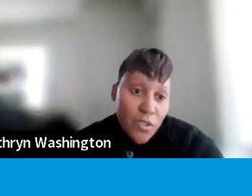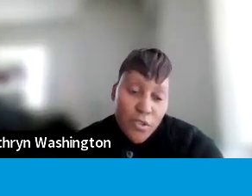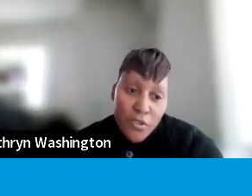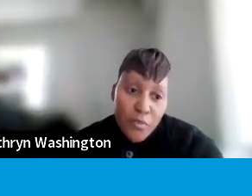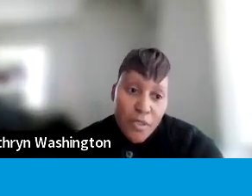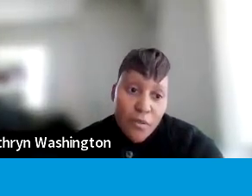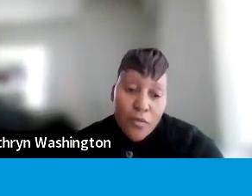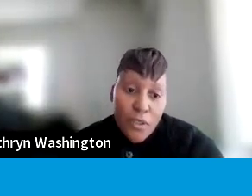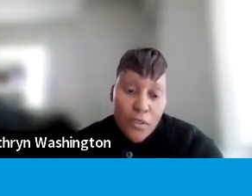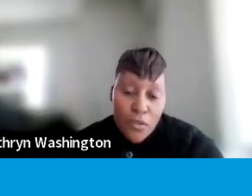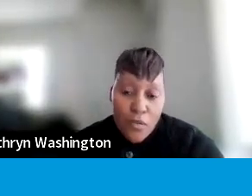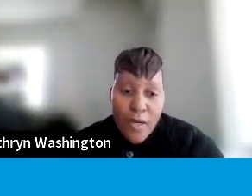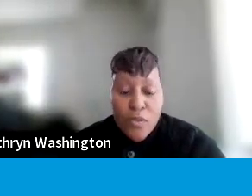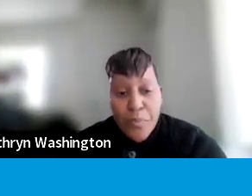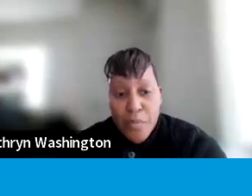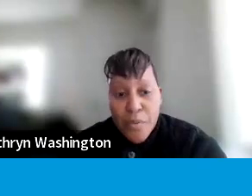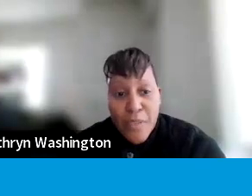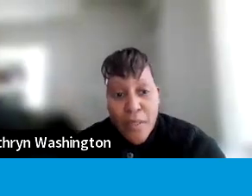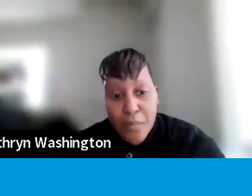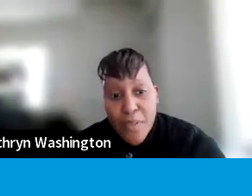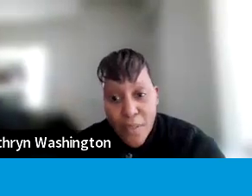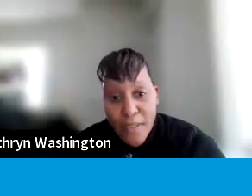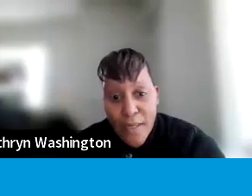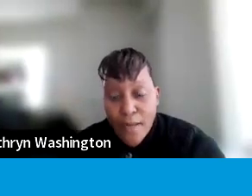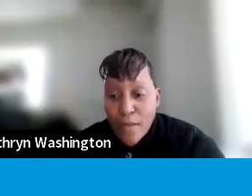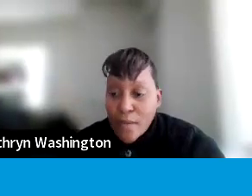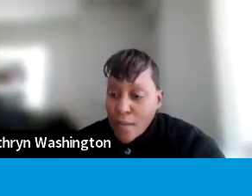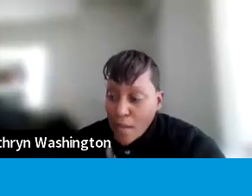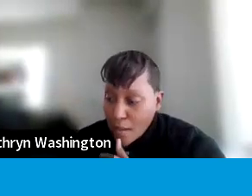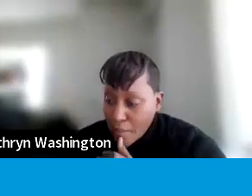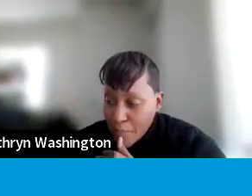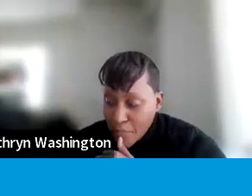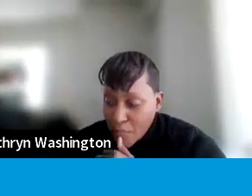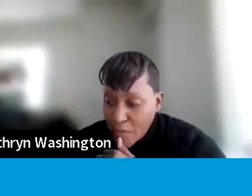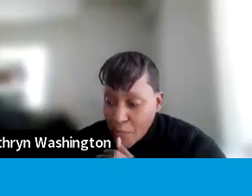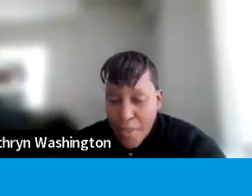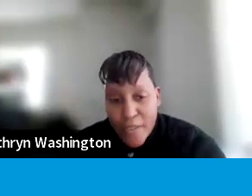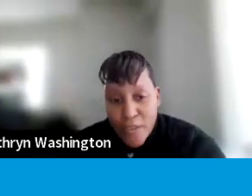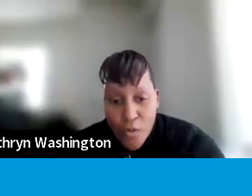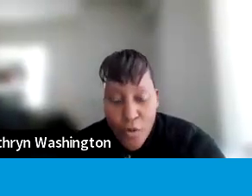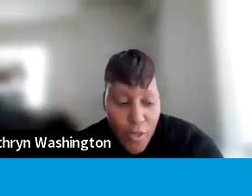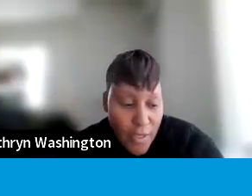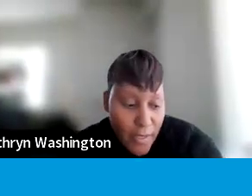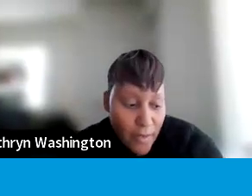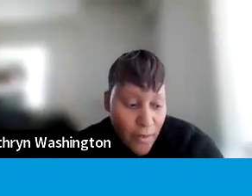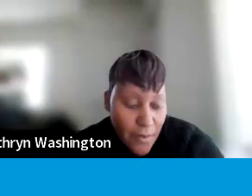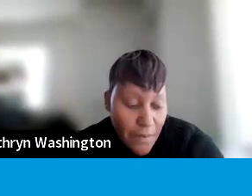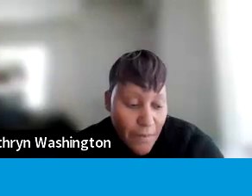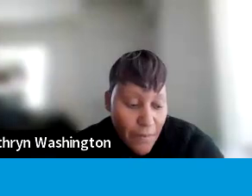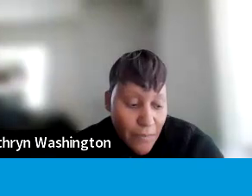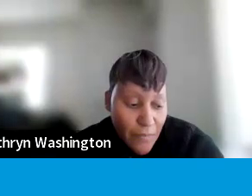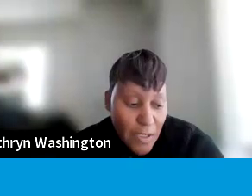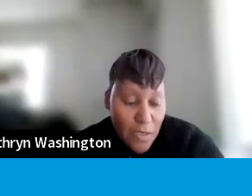still communities are still being overlooked. So that was the purpose of me kind of putting it like that. Um, but I do agree